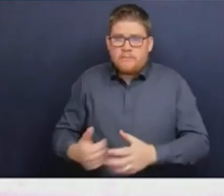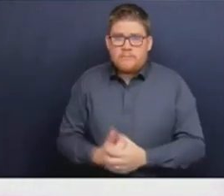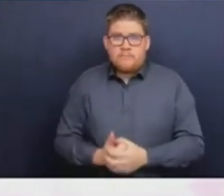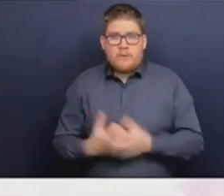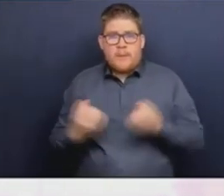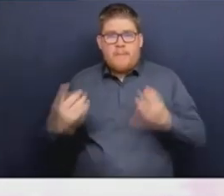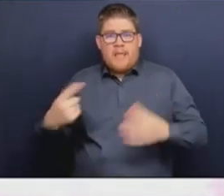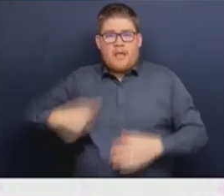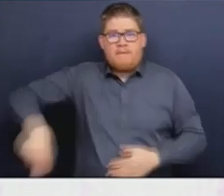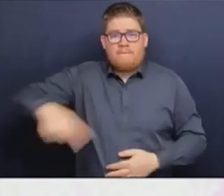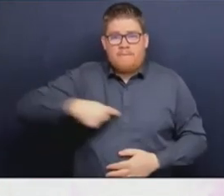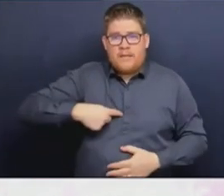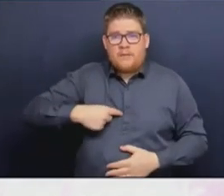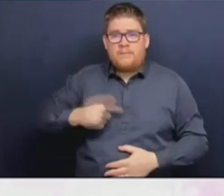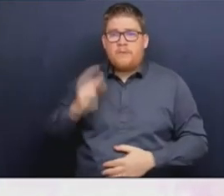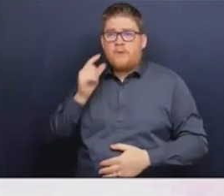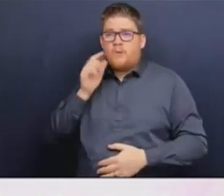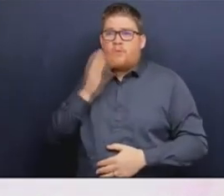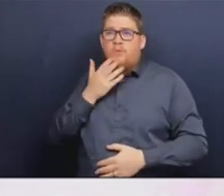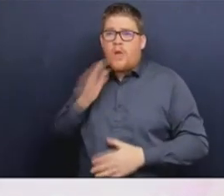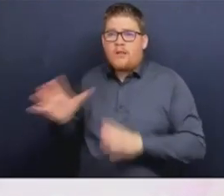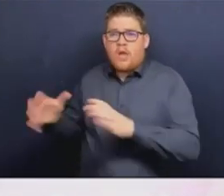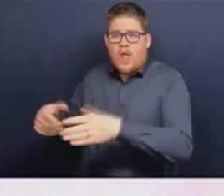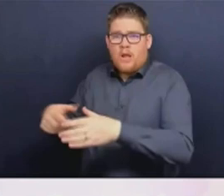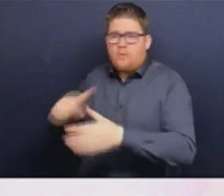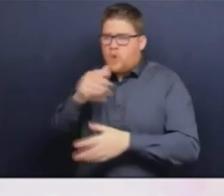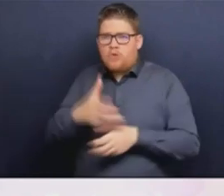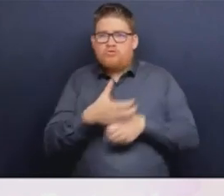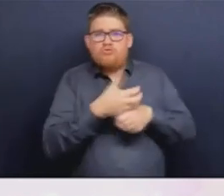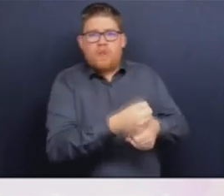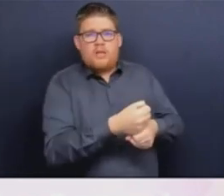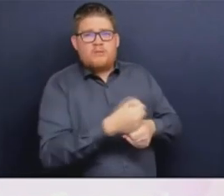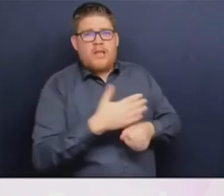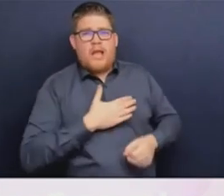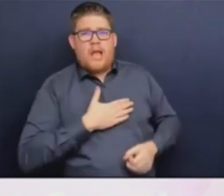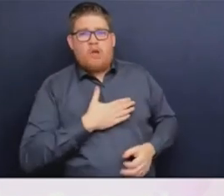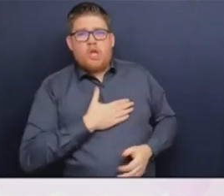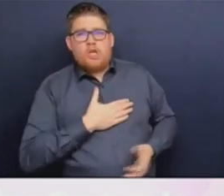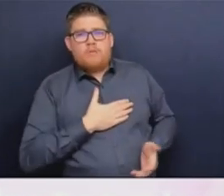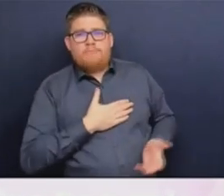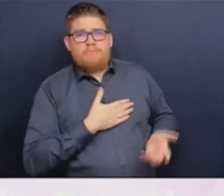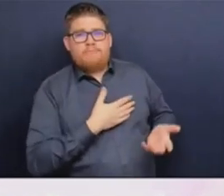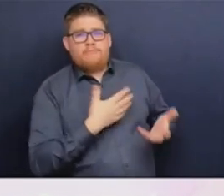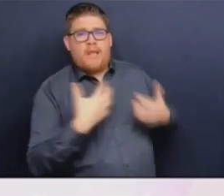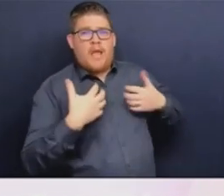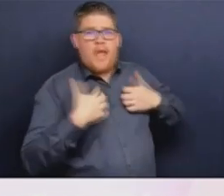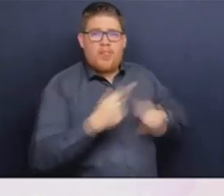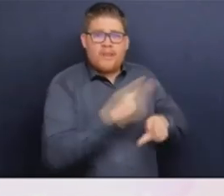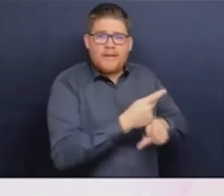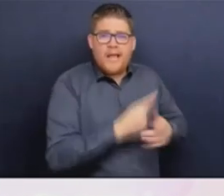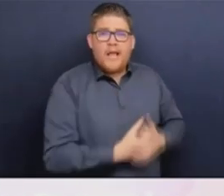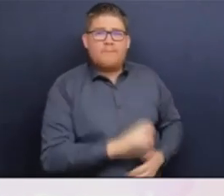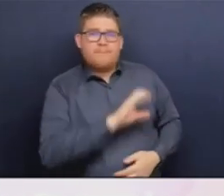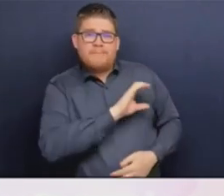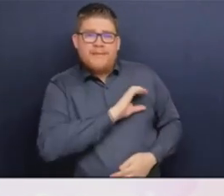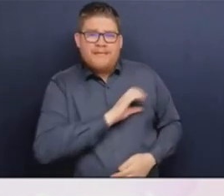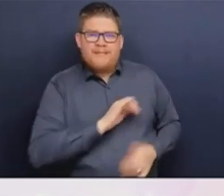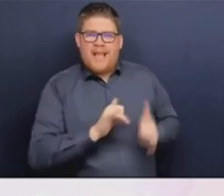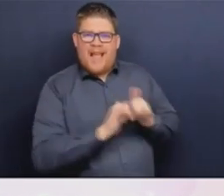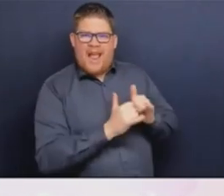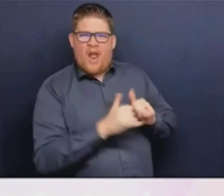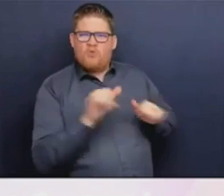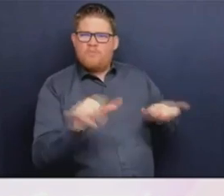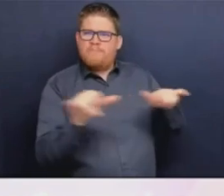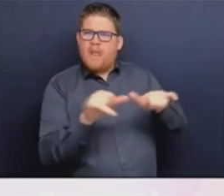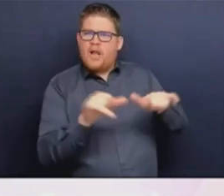our institutions, from healthcare to policing. How do you measure if this is working? I was just going to see if